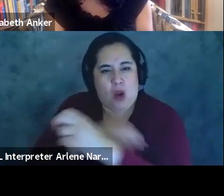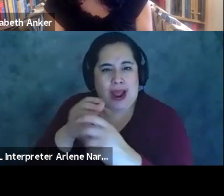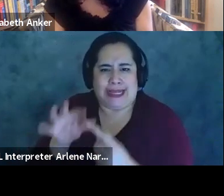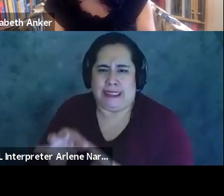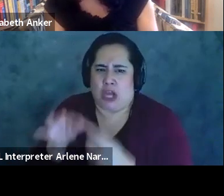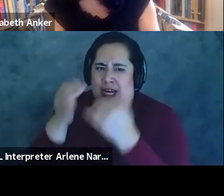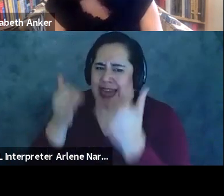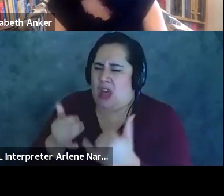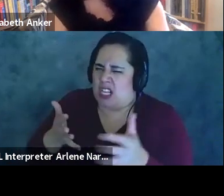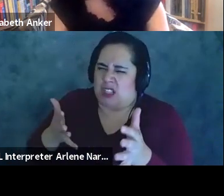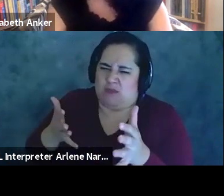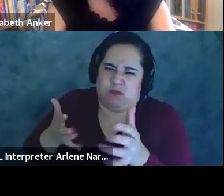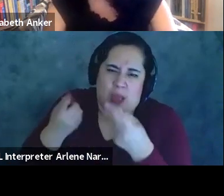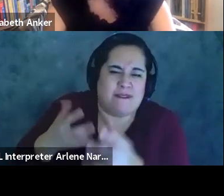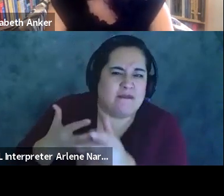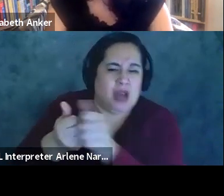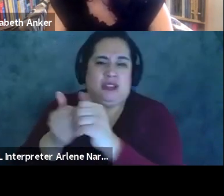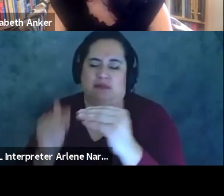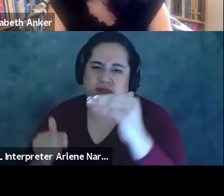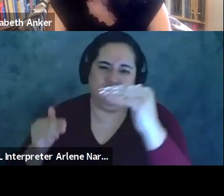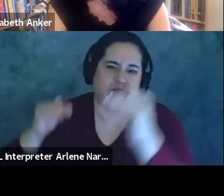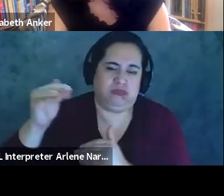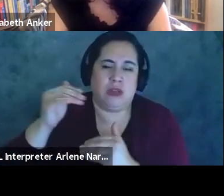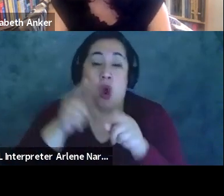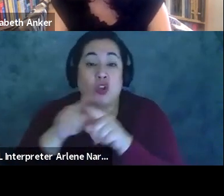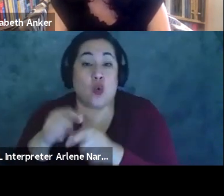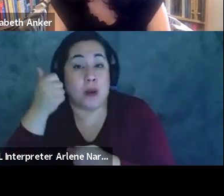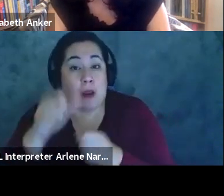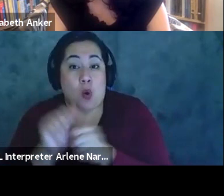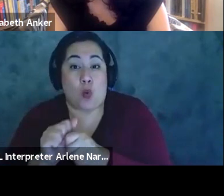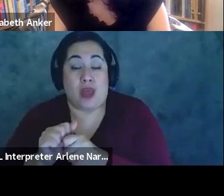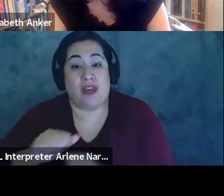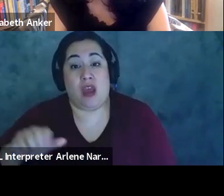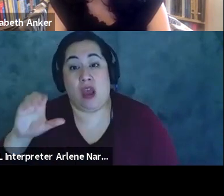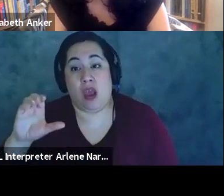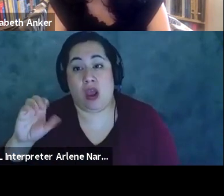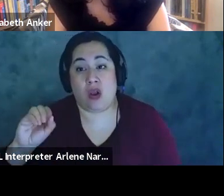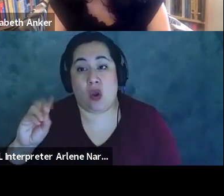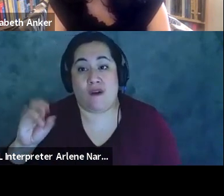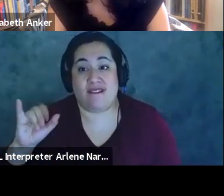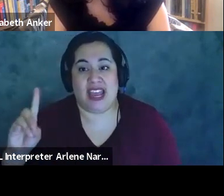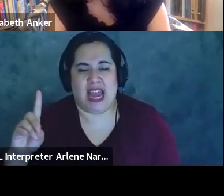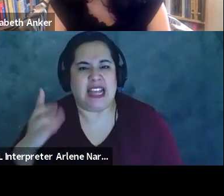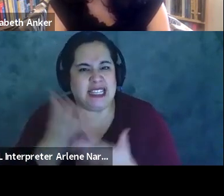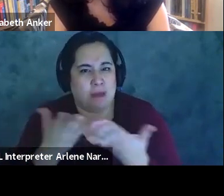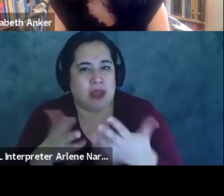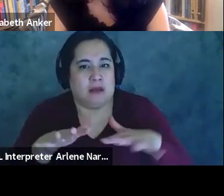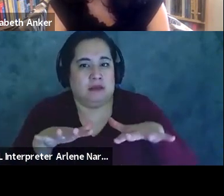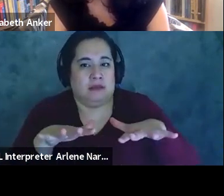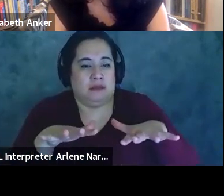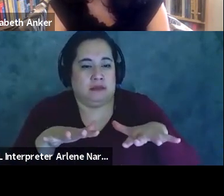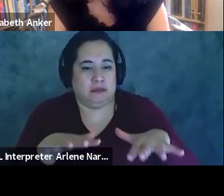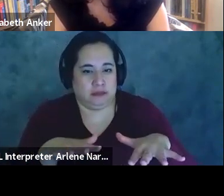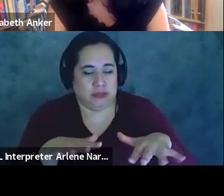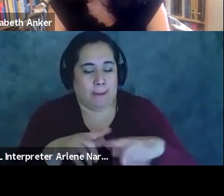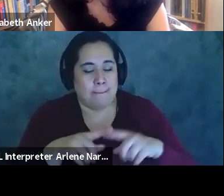neoliberal accelerationism. And I think that's perhaps the point to remember with COVID as well. While some things have really slowed down to a standstill, other